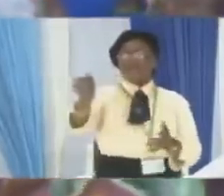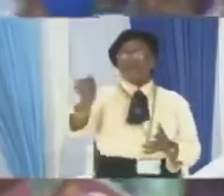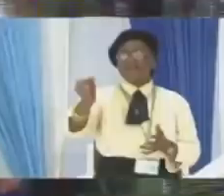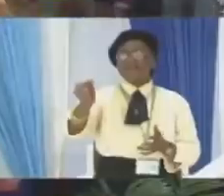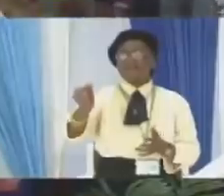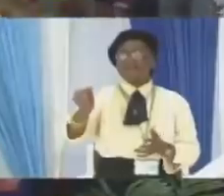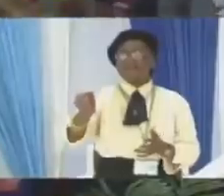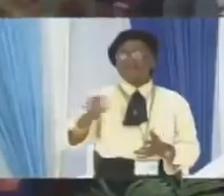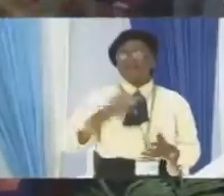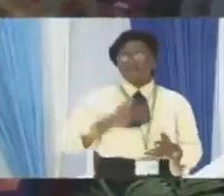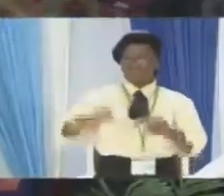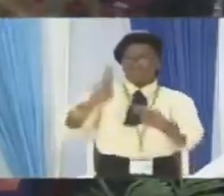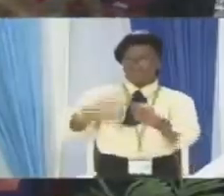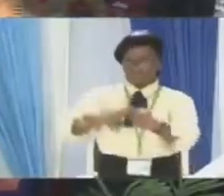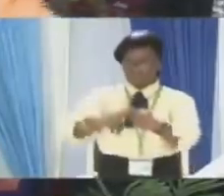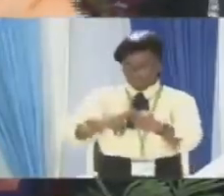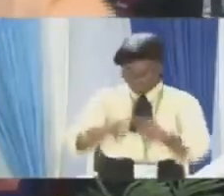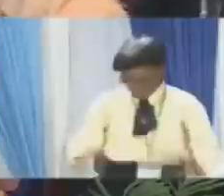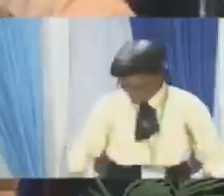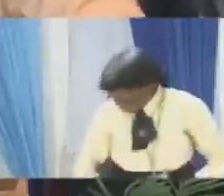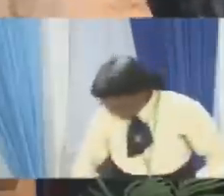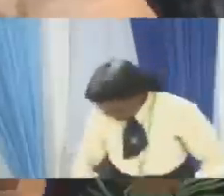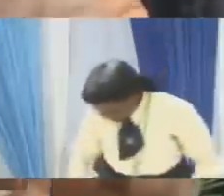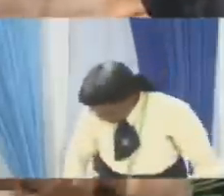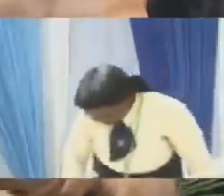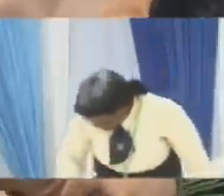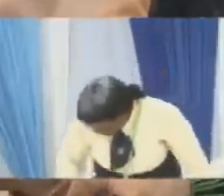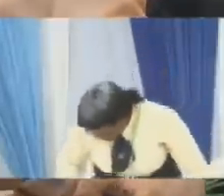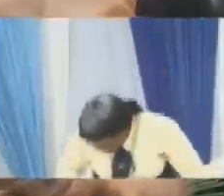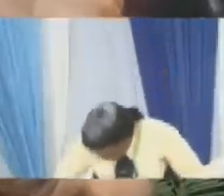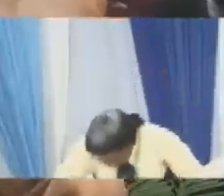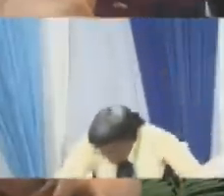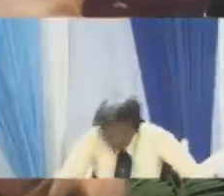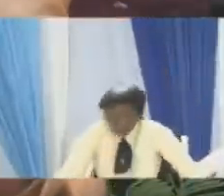That is why, let us sit down. That is why in